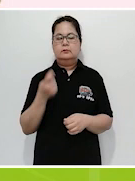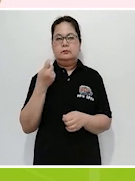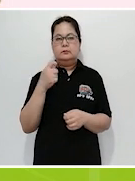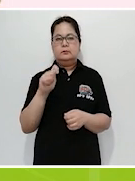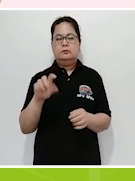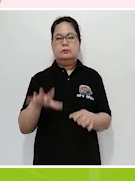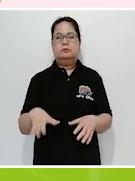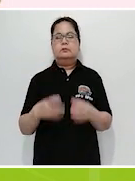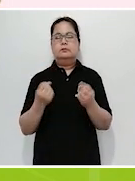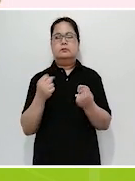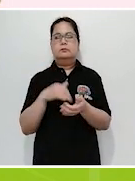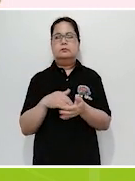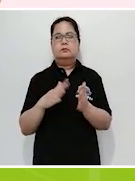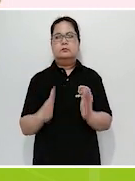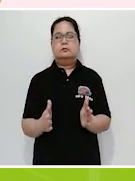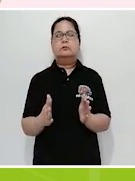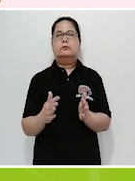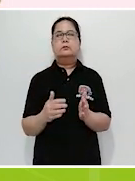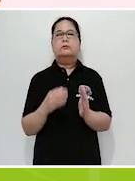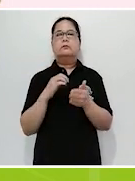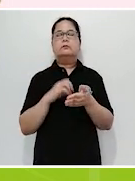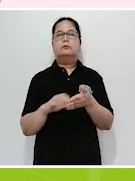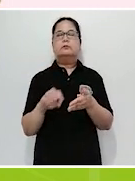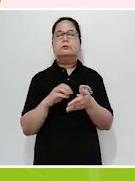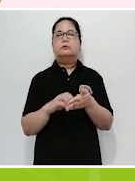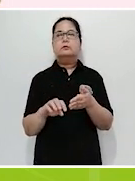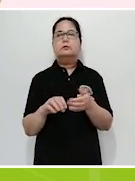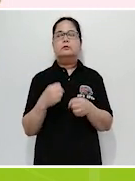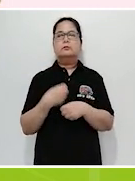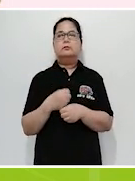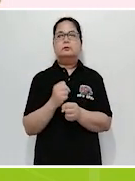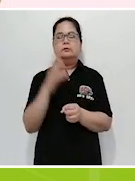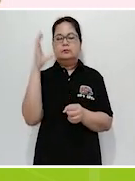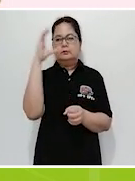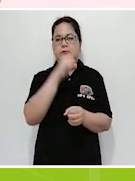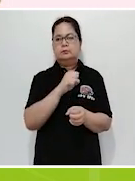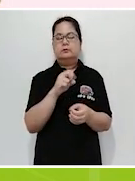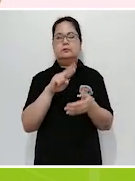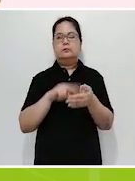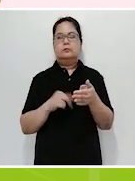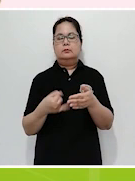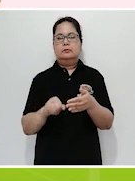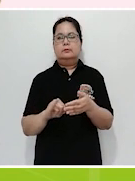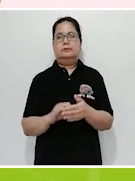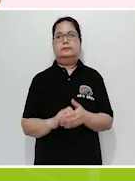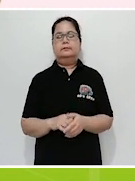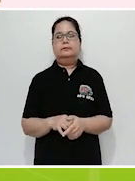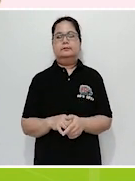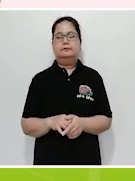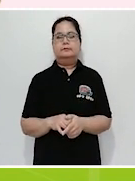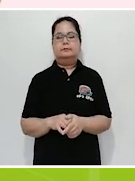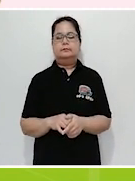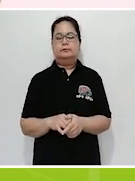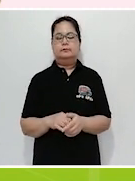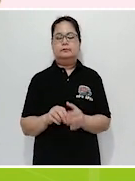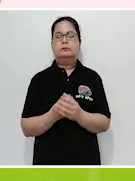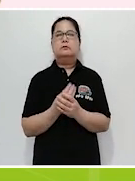Now, let us try how students can practice making predictions in reading.